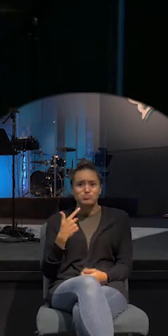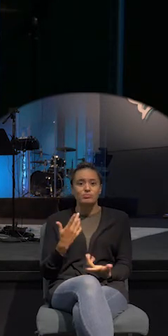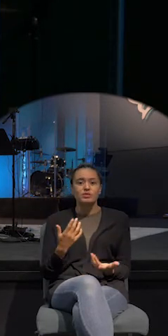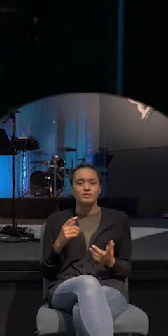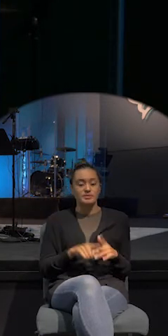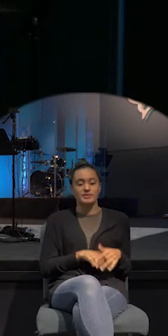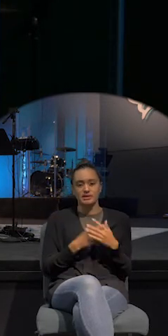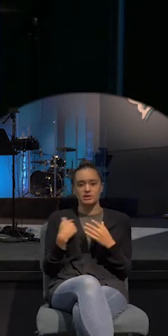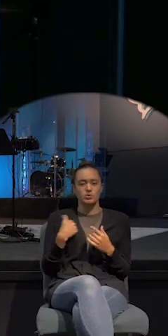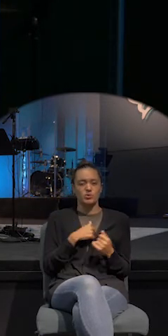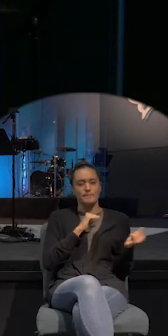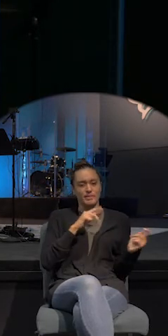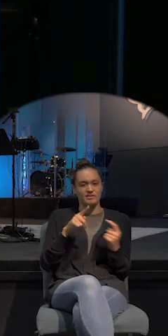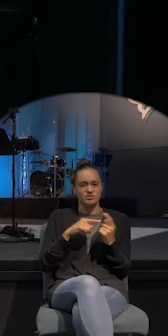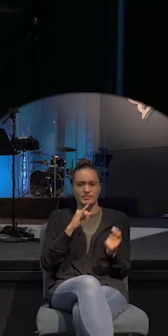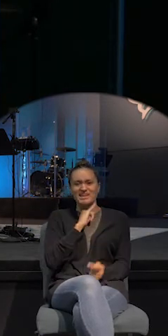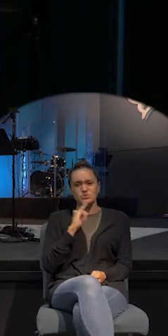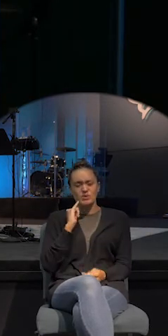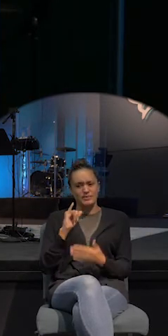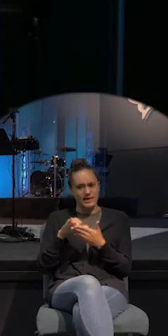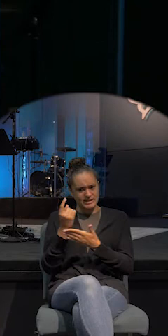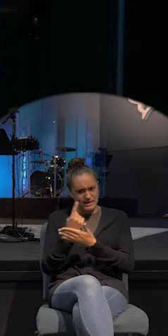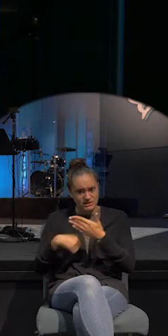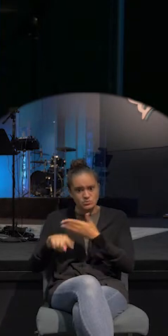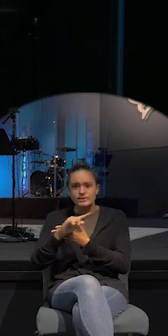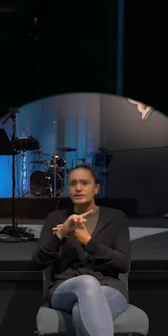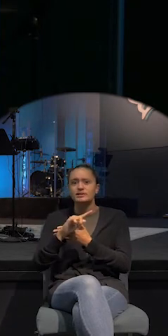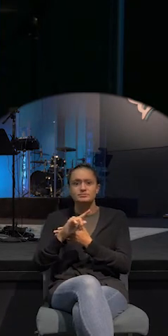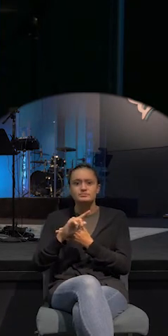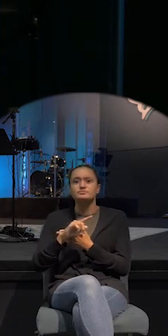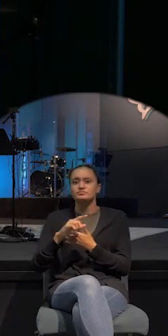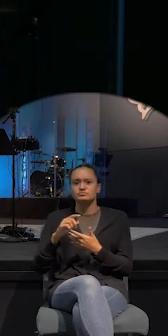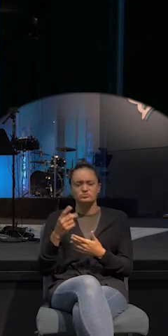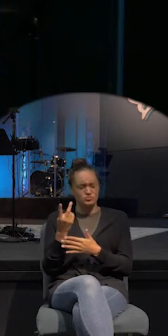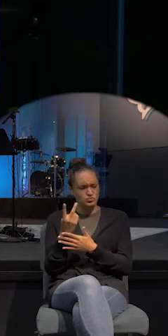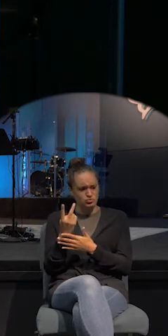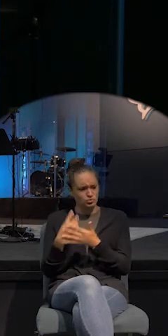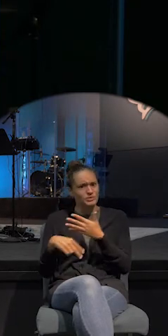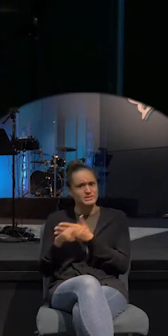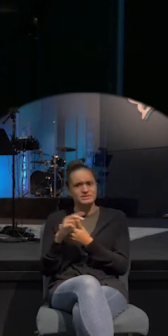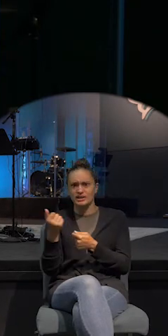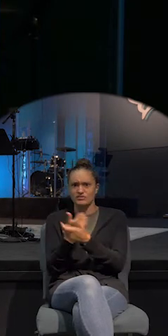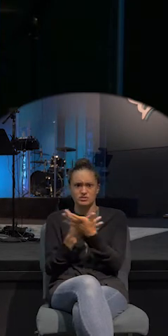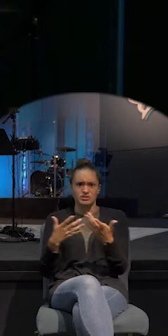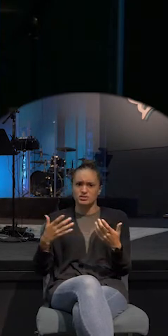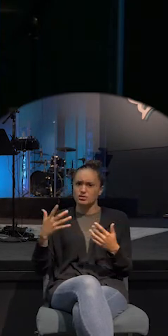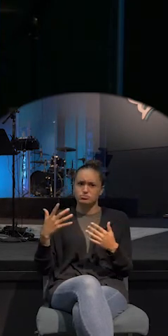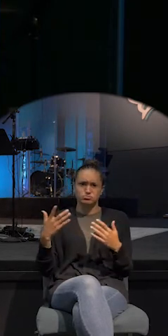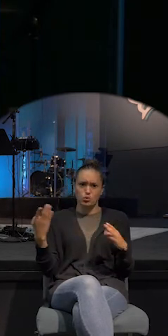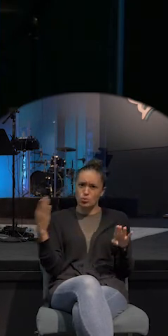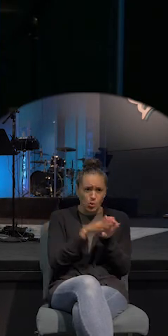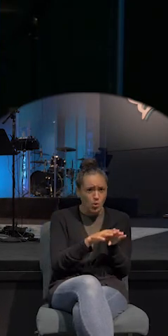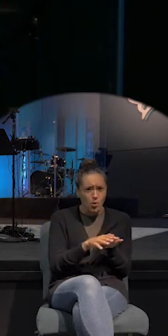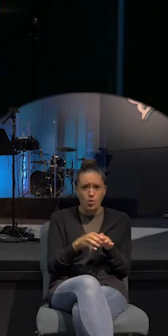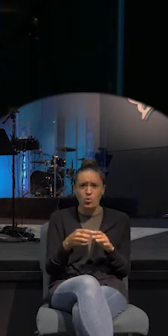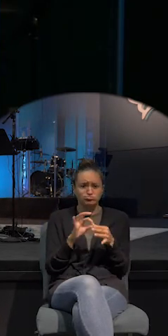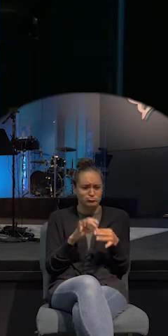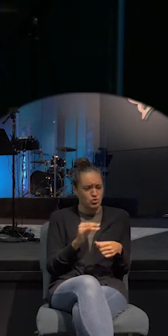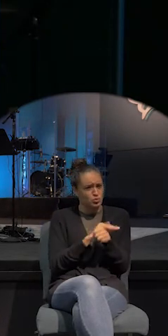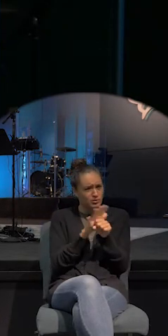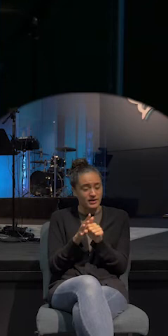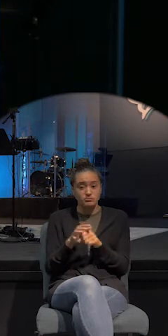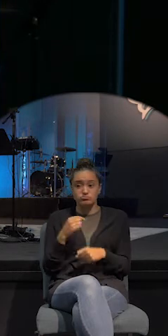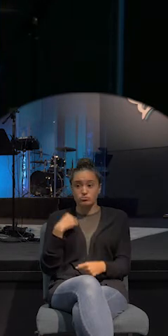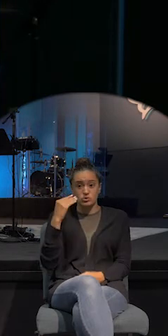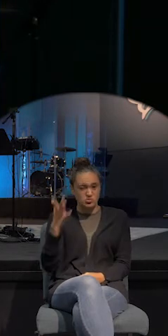we returned from Israel, it was the next week that everything was, 2 weeks, that everything was shut down. And I told my